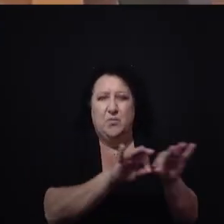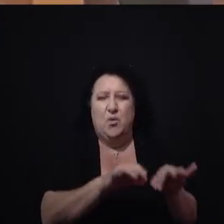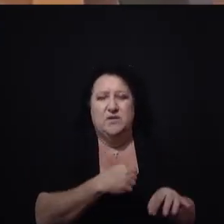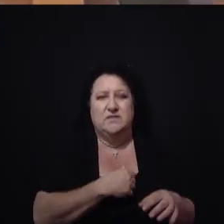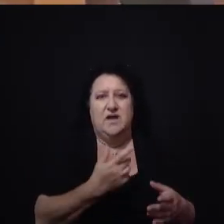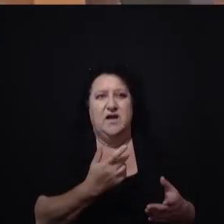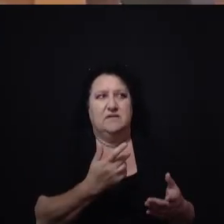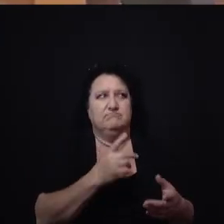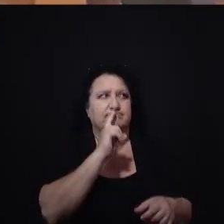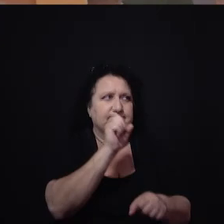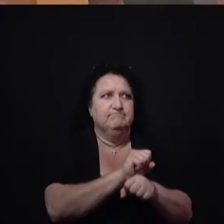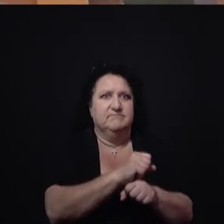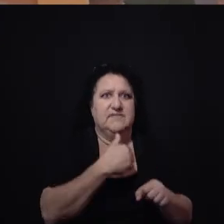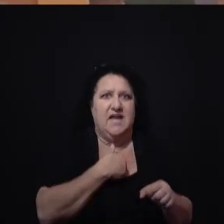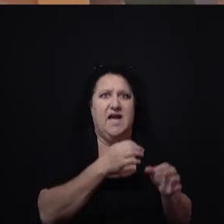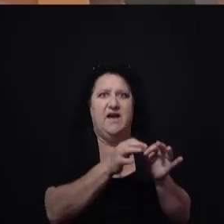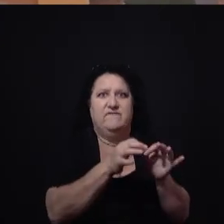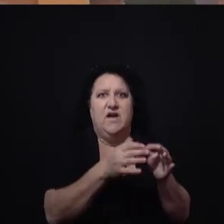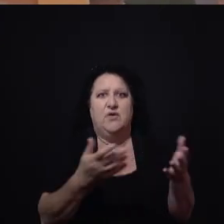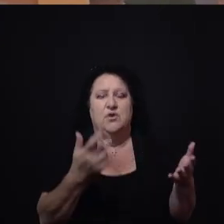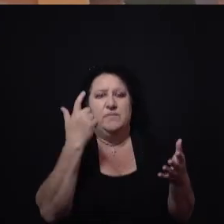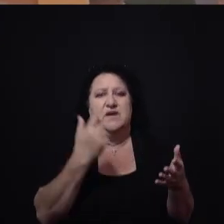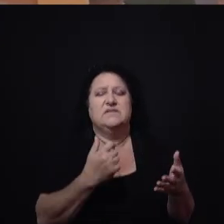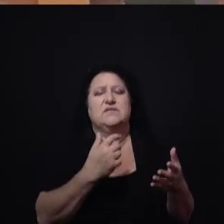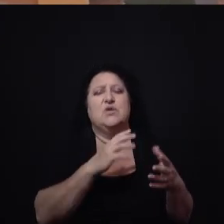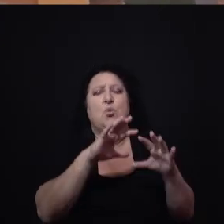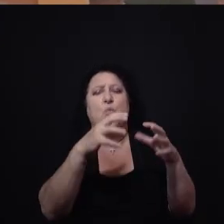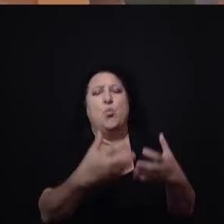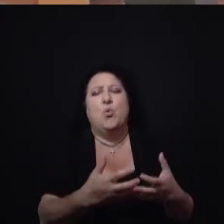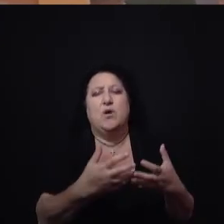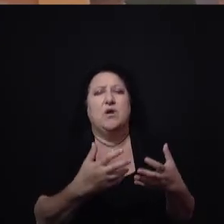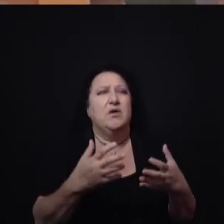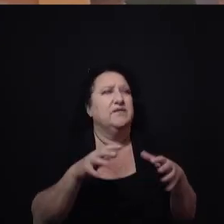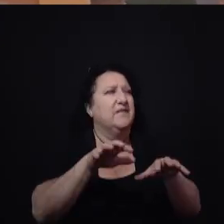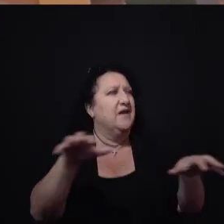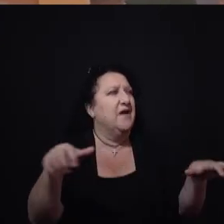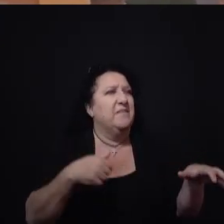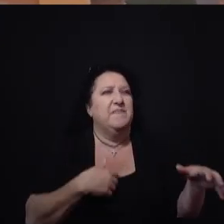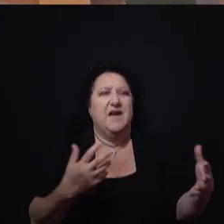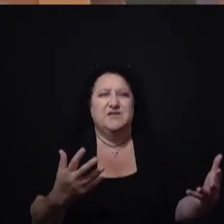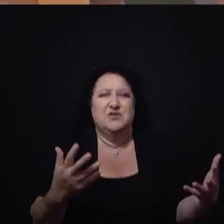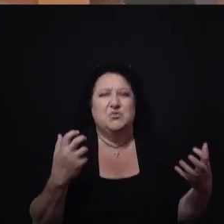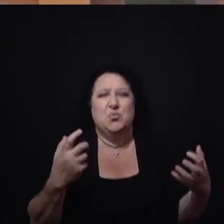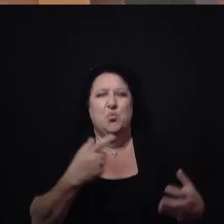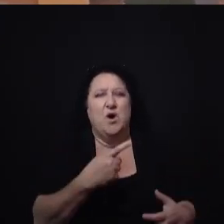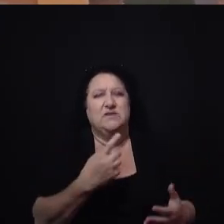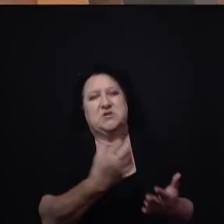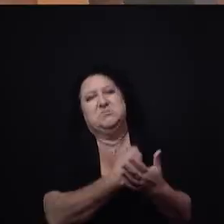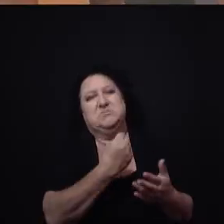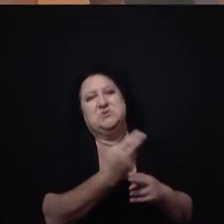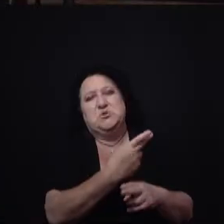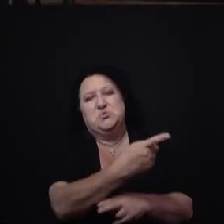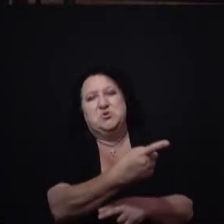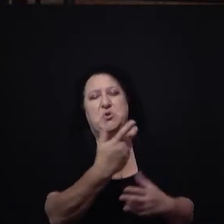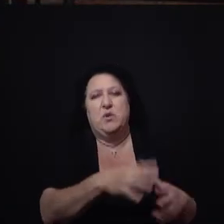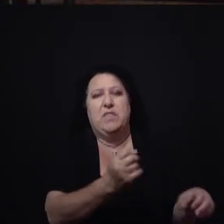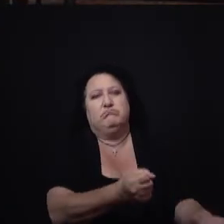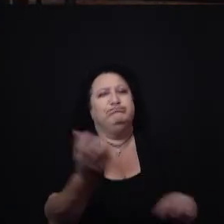only values you for what you can do, and then when they think you're spent, they will chew you up, spit you out, and leave you by the side of the